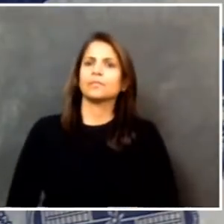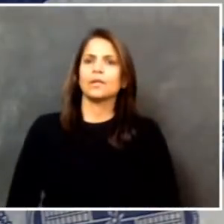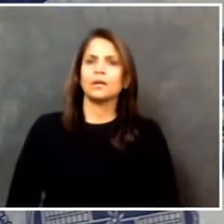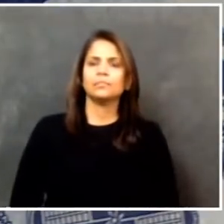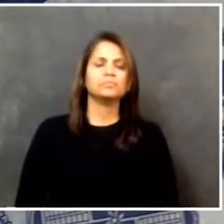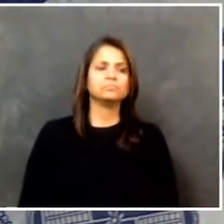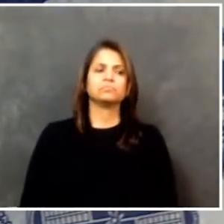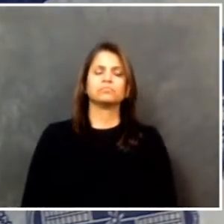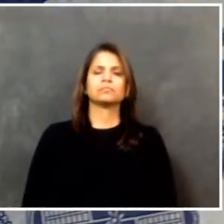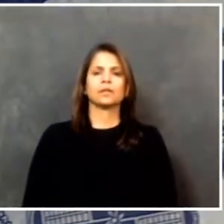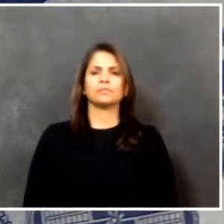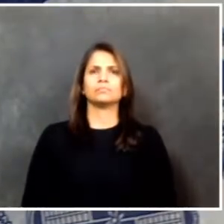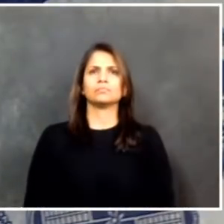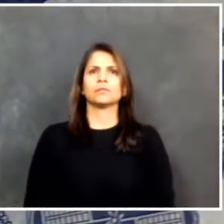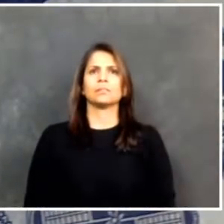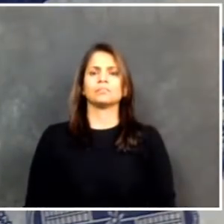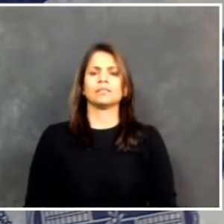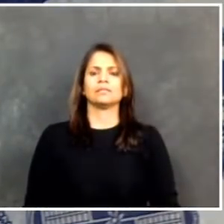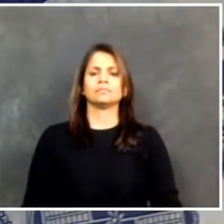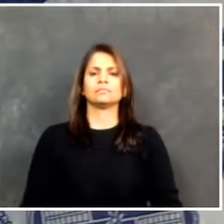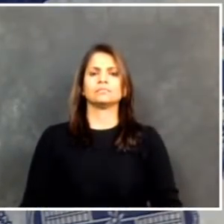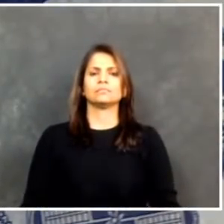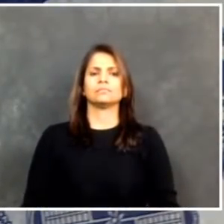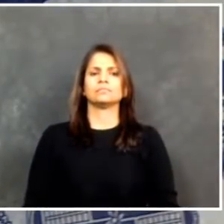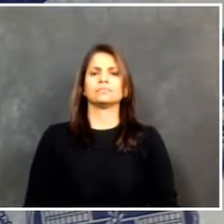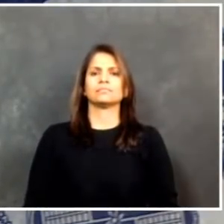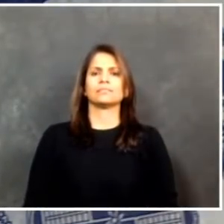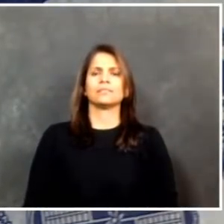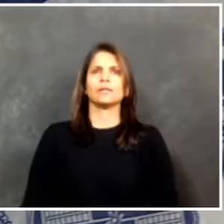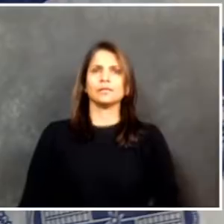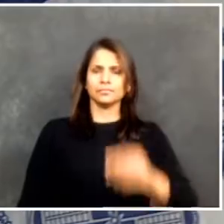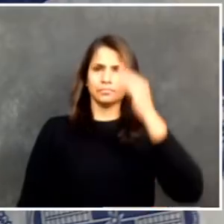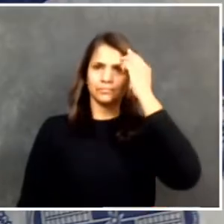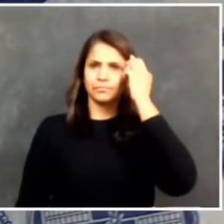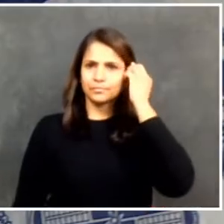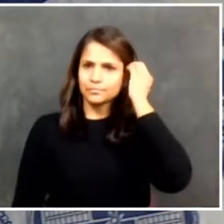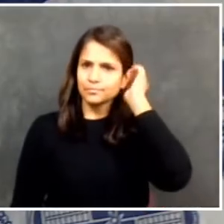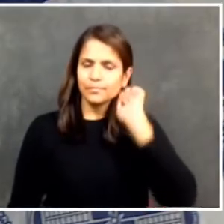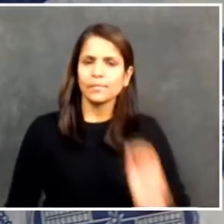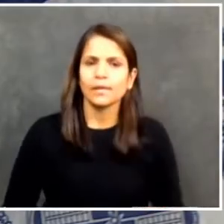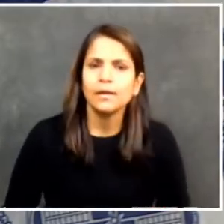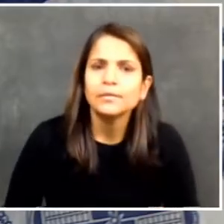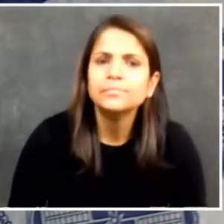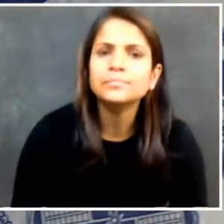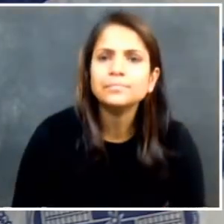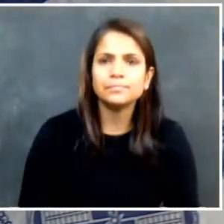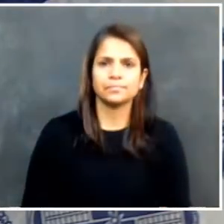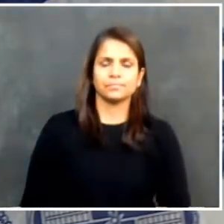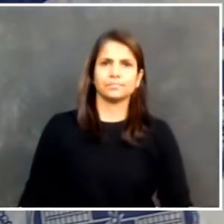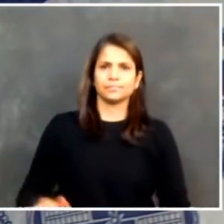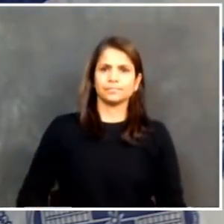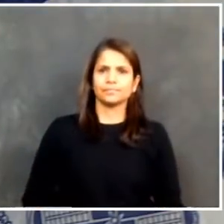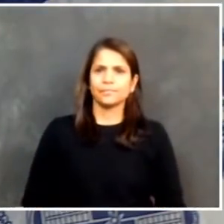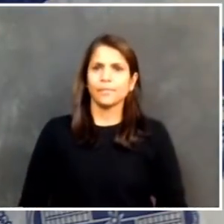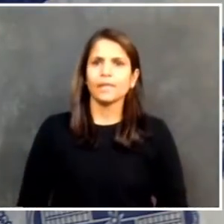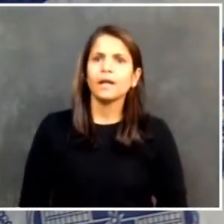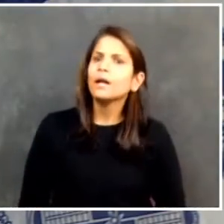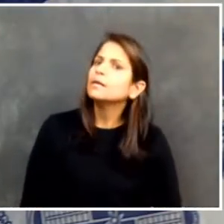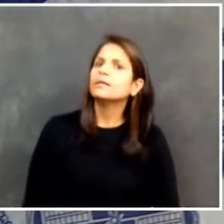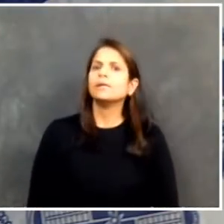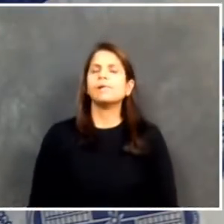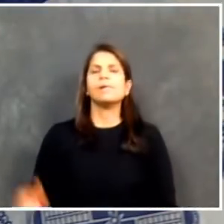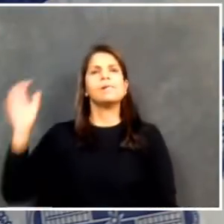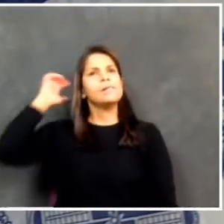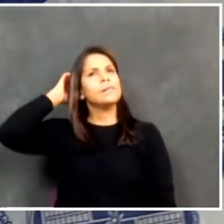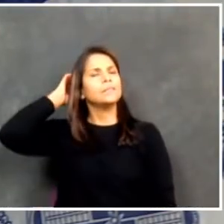próxima comida. Si necesita comida, nuestra ciudad le dará